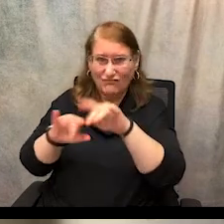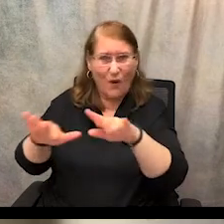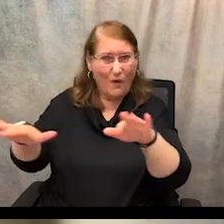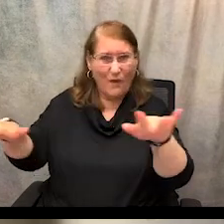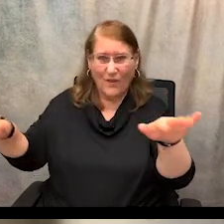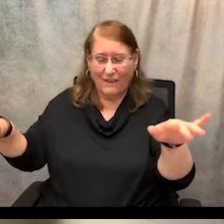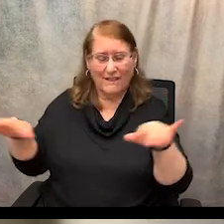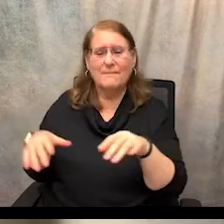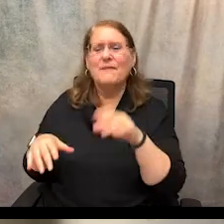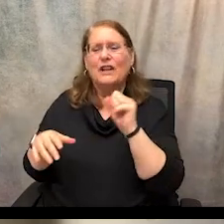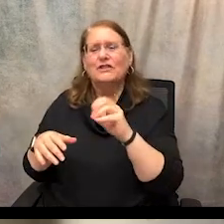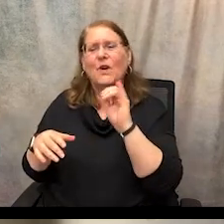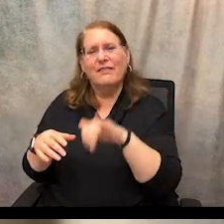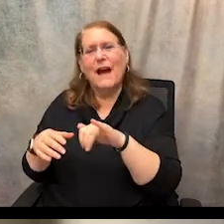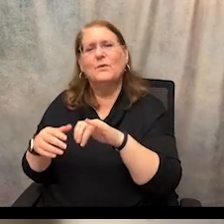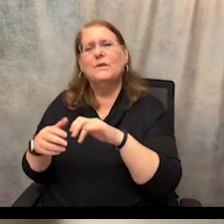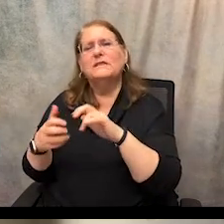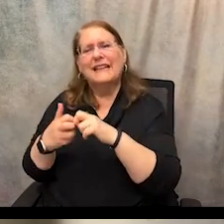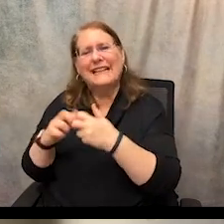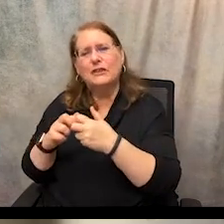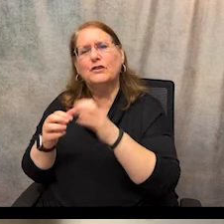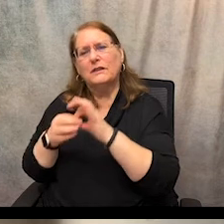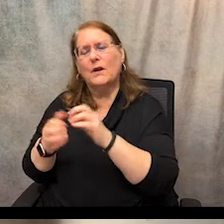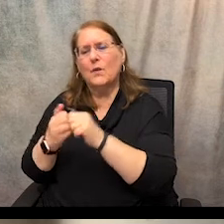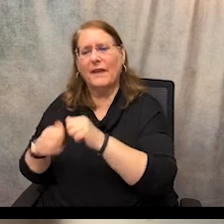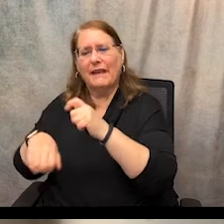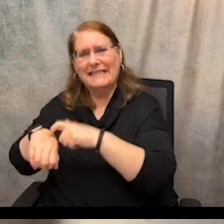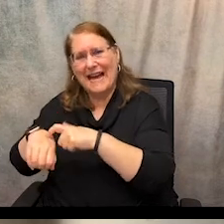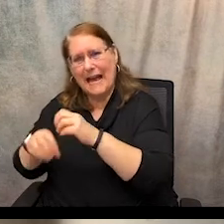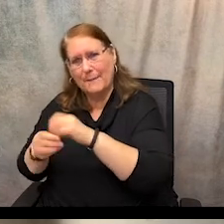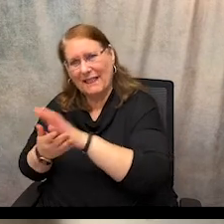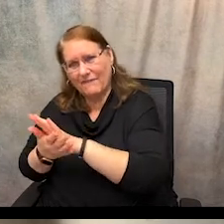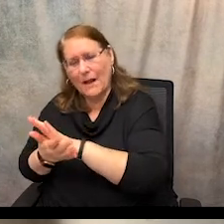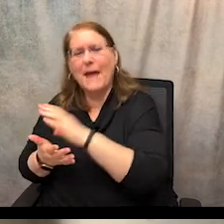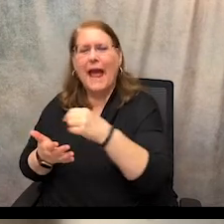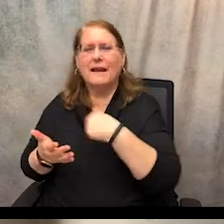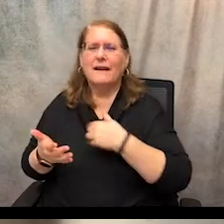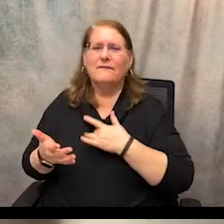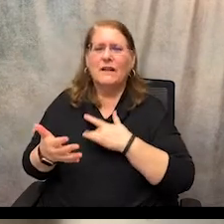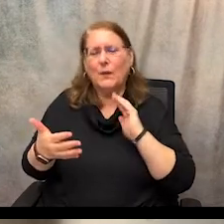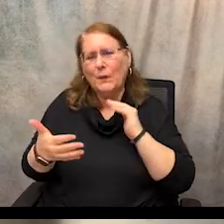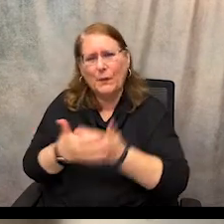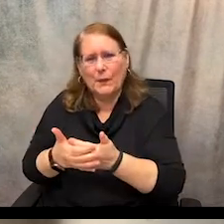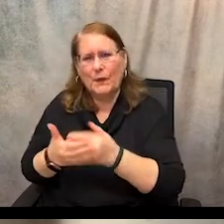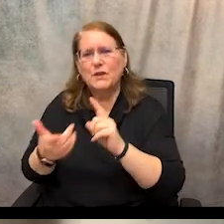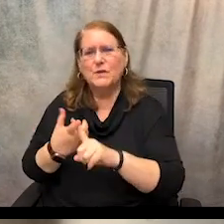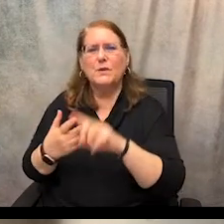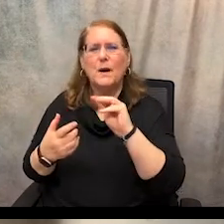kind of an issue of both time in the film and my closeness with Muhammad and his family.